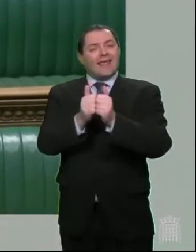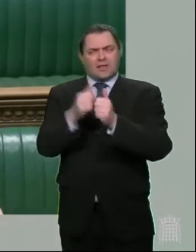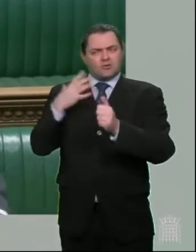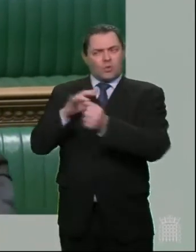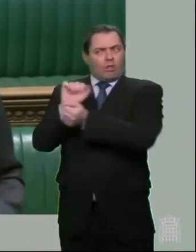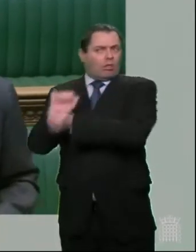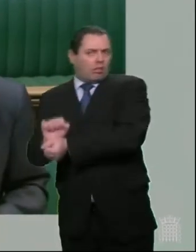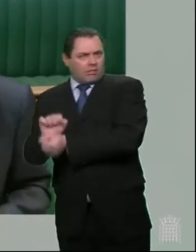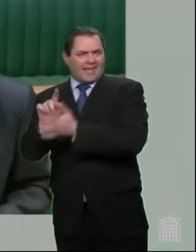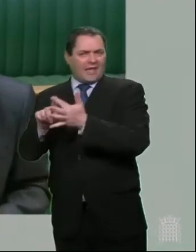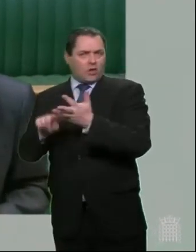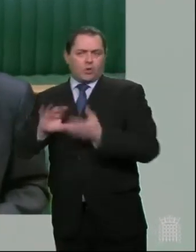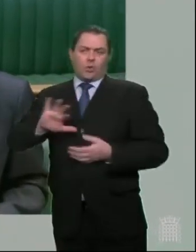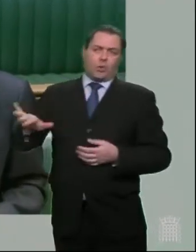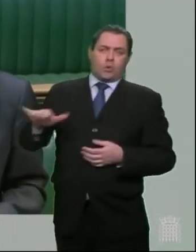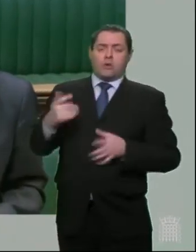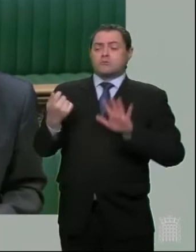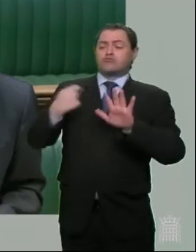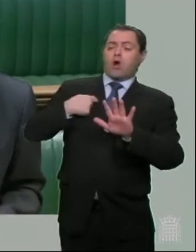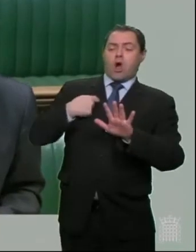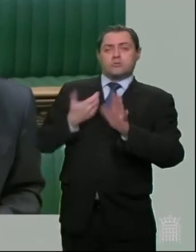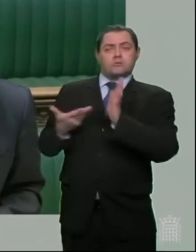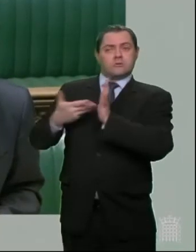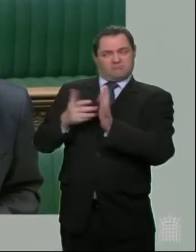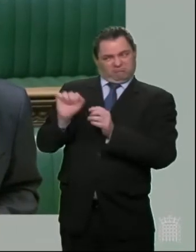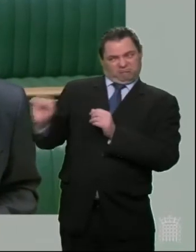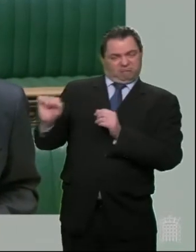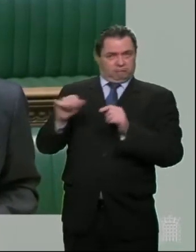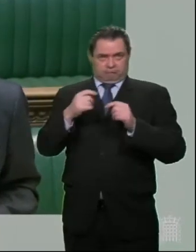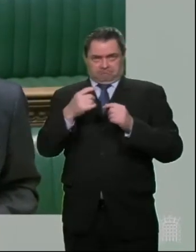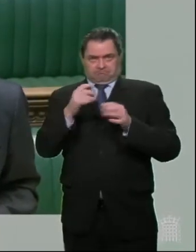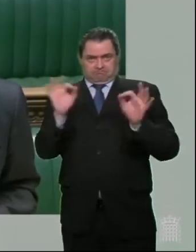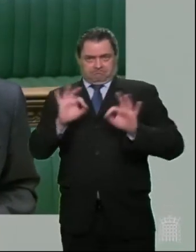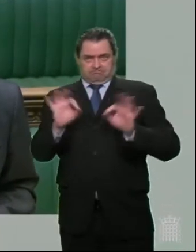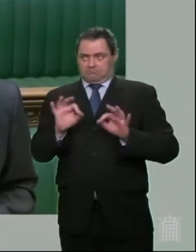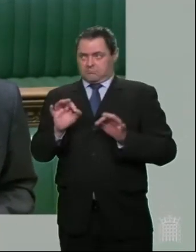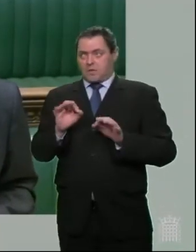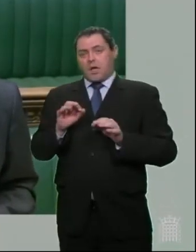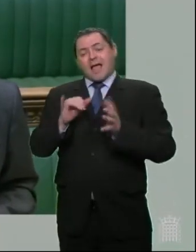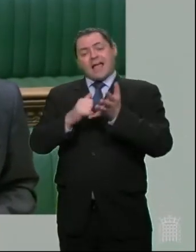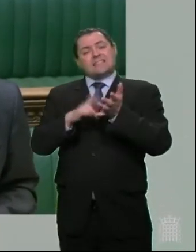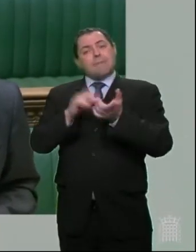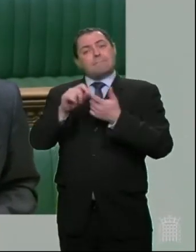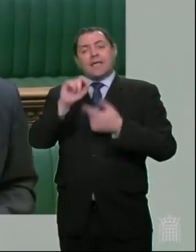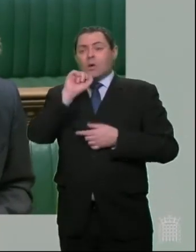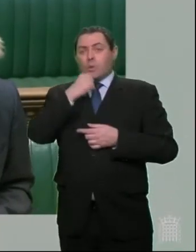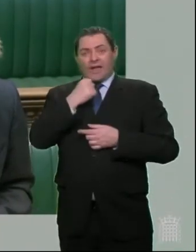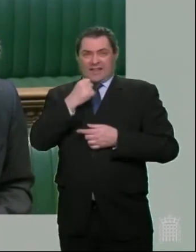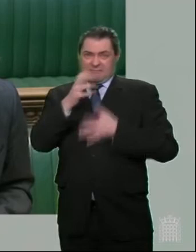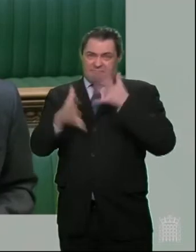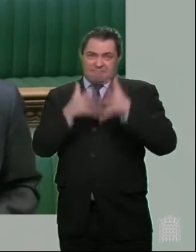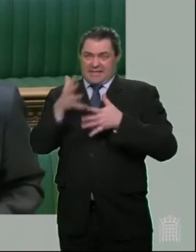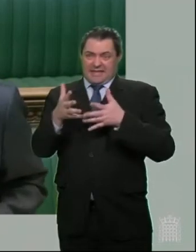tariffs of the kind that she describes, which would be there in perpetuity if the Scottish Nationalist Party were to get their way and to